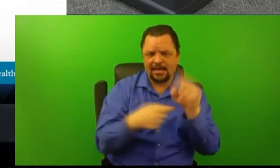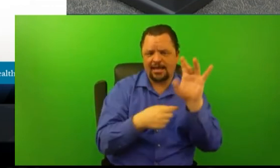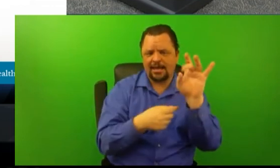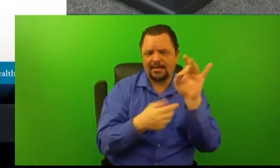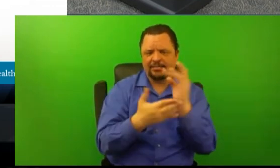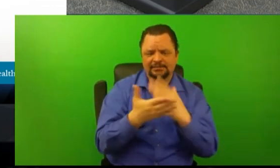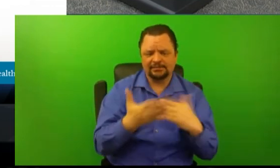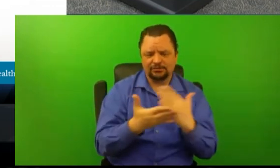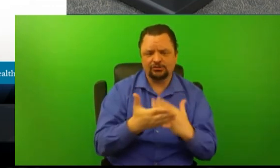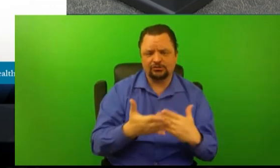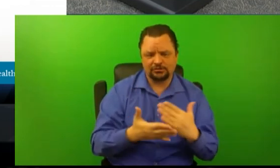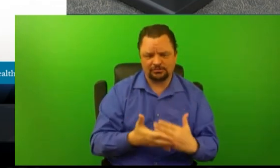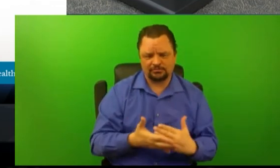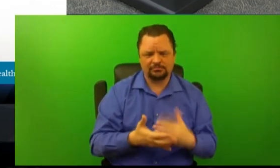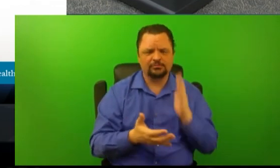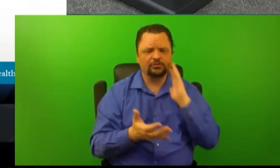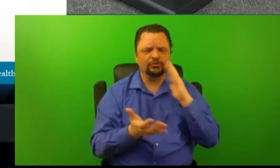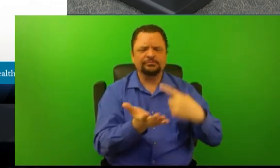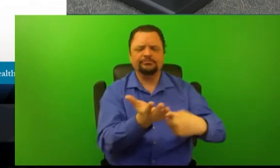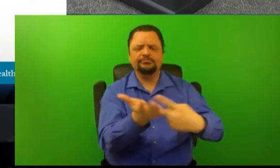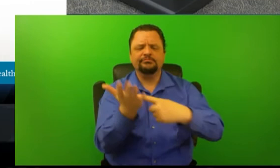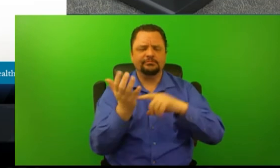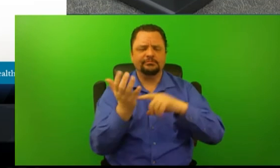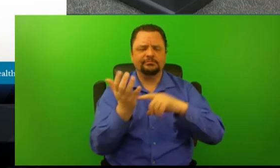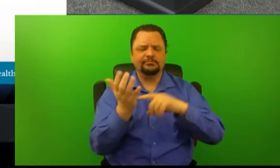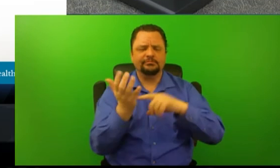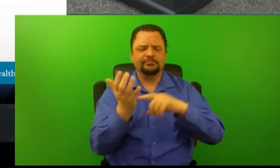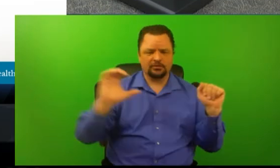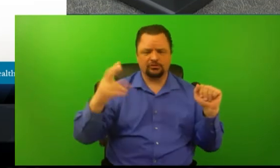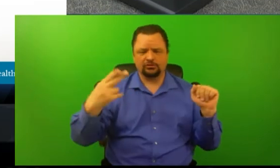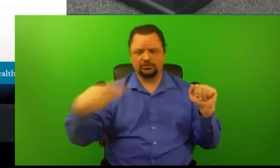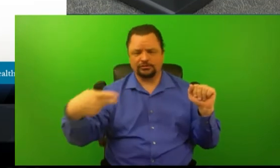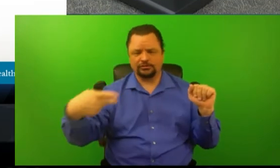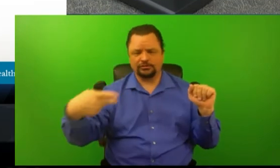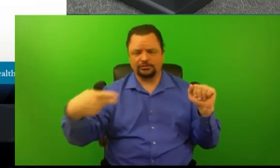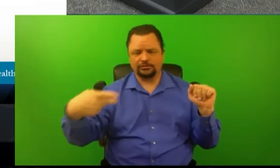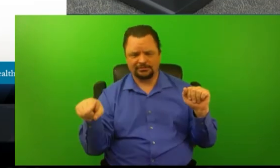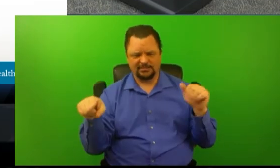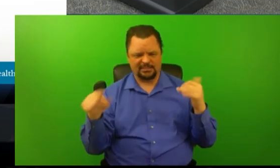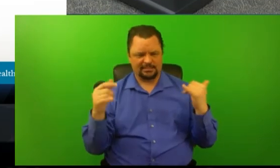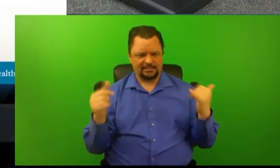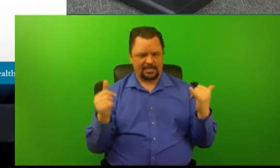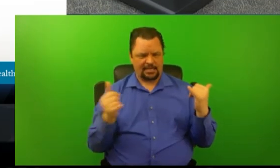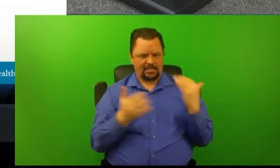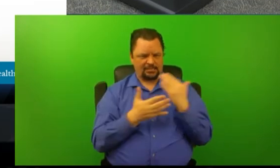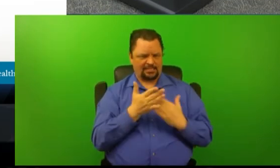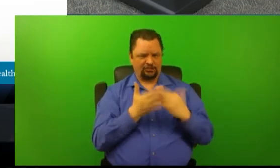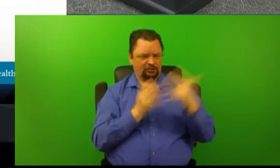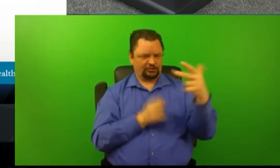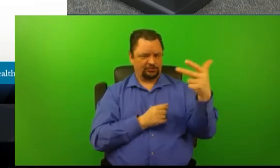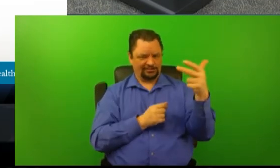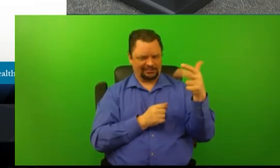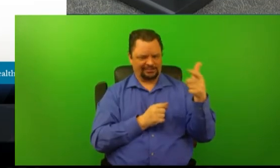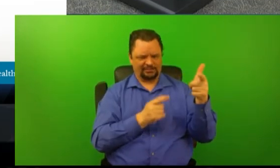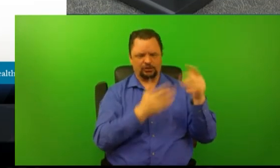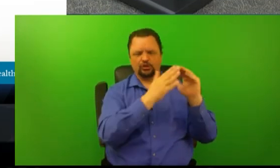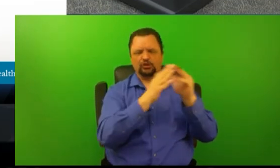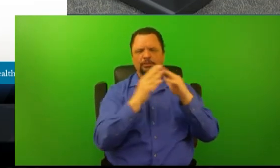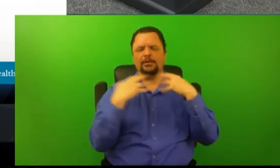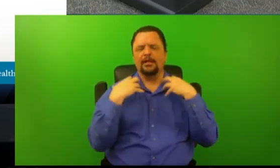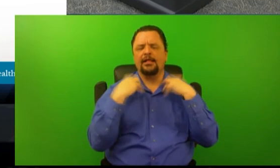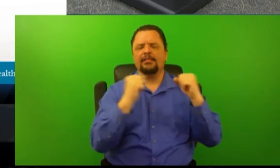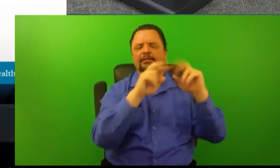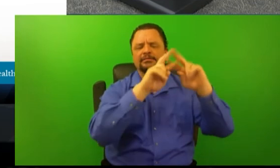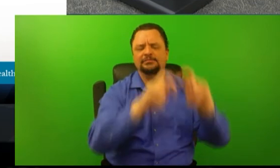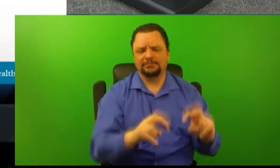are currently in phase 3, so conducting a community health assessment. And what that really means is bringing data